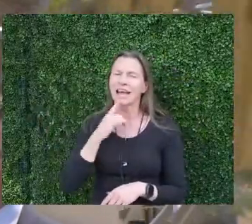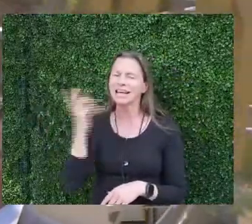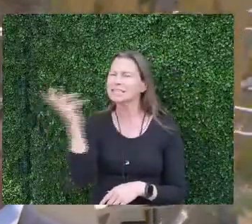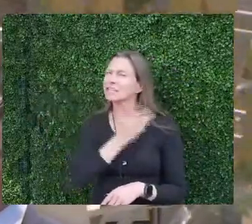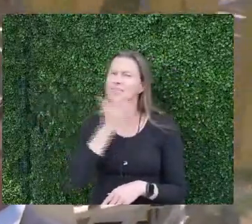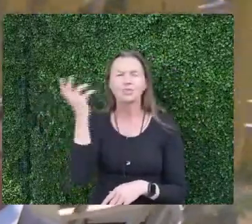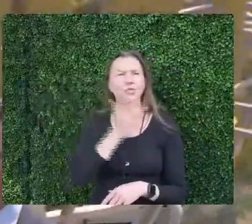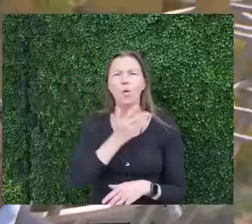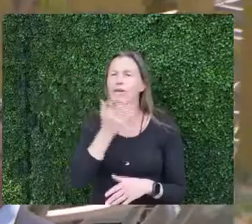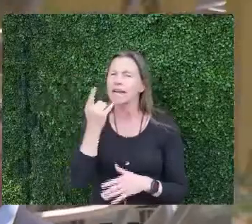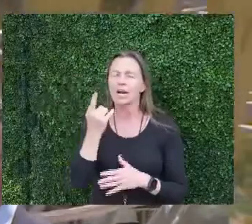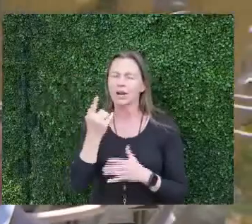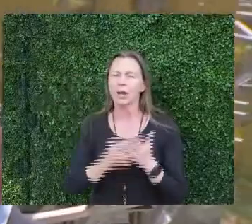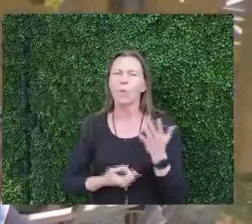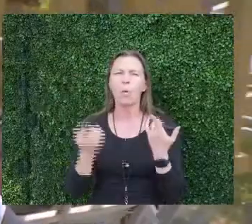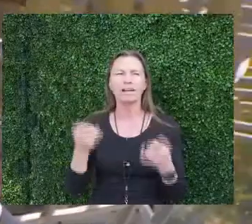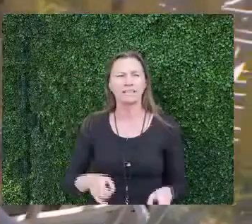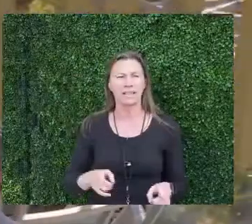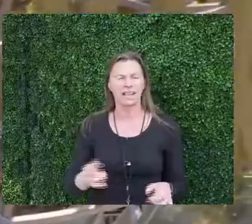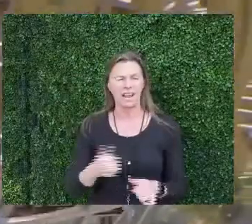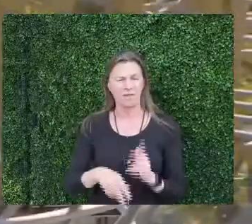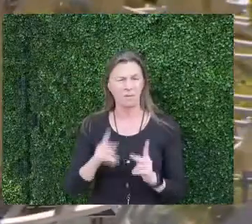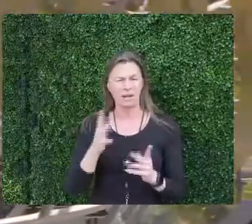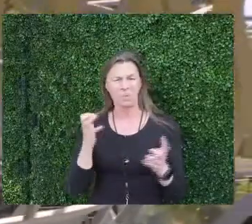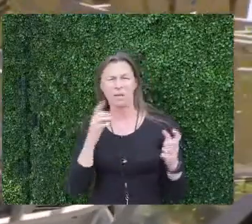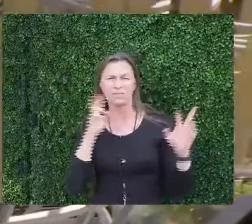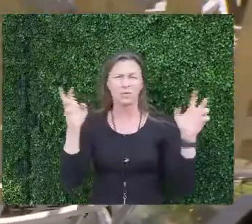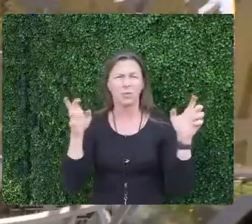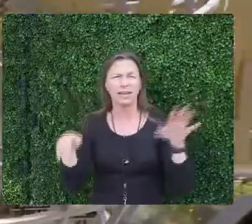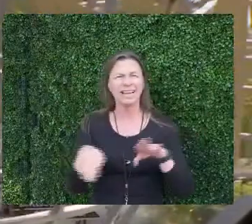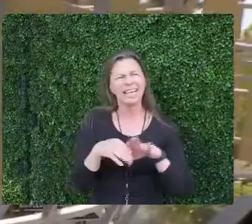done. Everybody wants to kick his butt and complain and all that